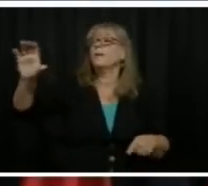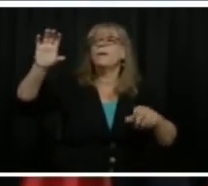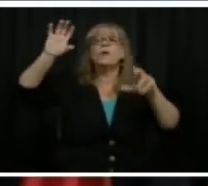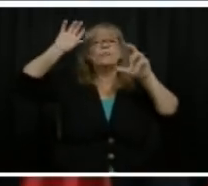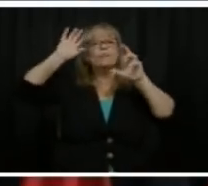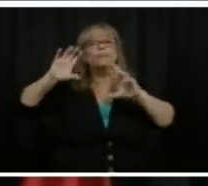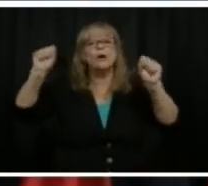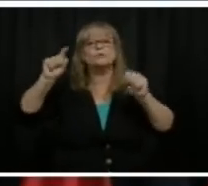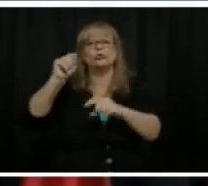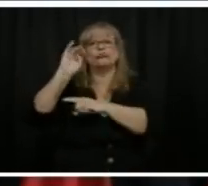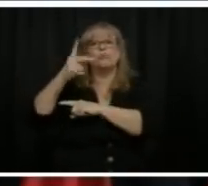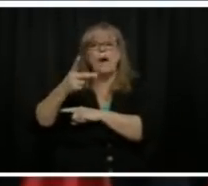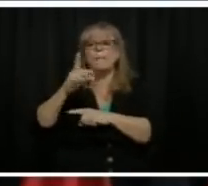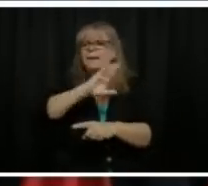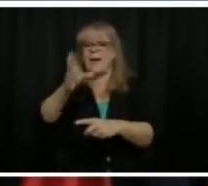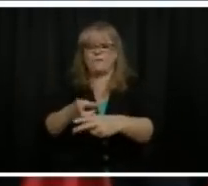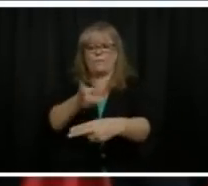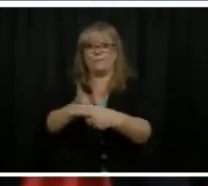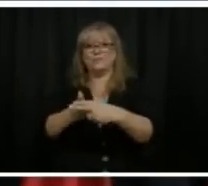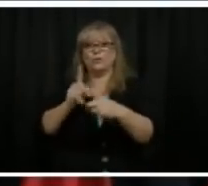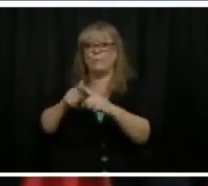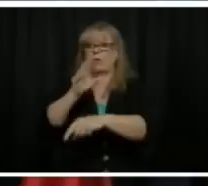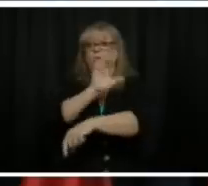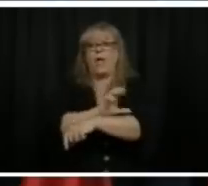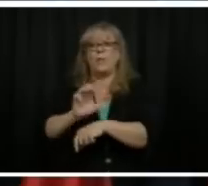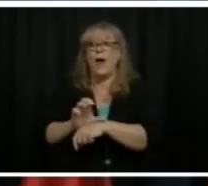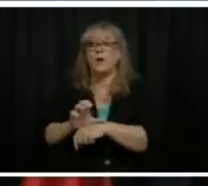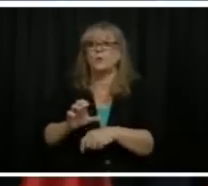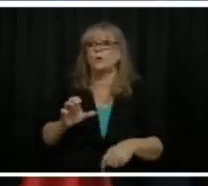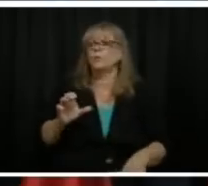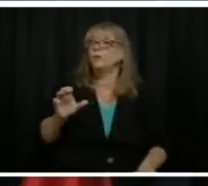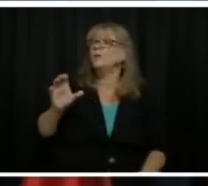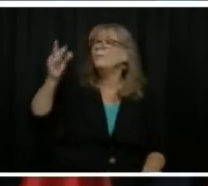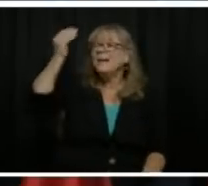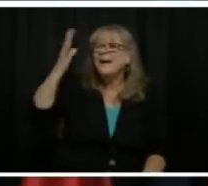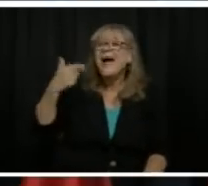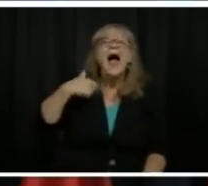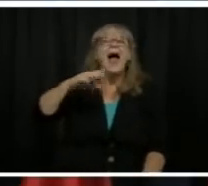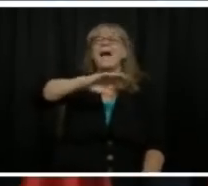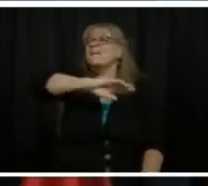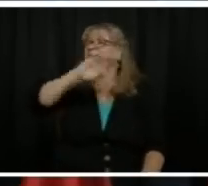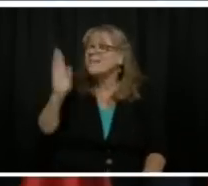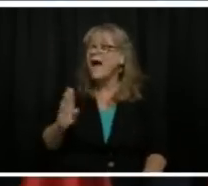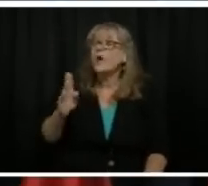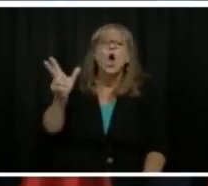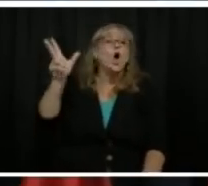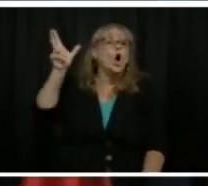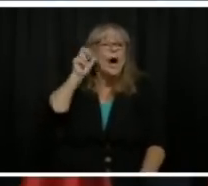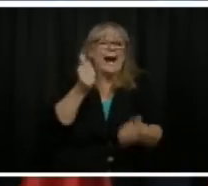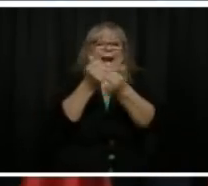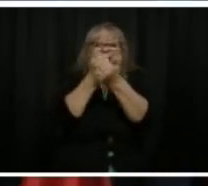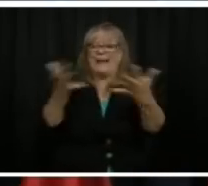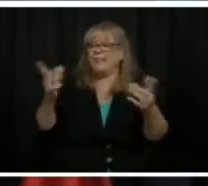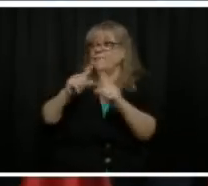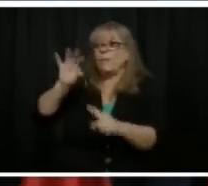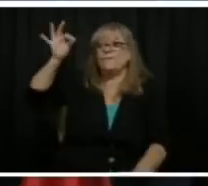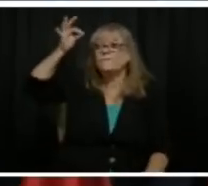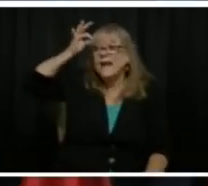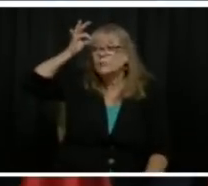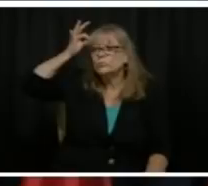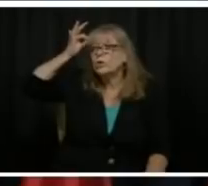I have no indication whatsoever that there's a federal presence or that the rights of any Coloradans are being